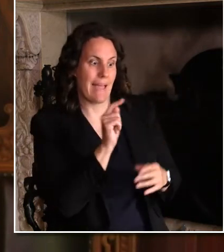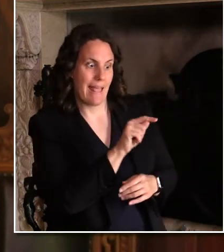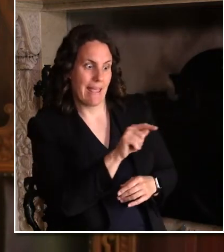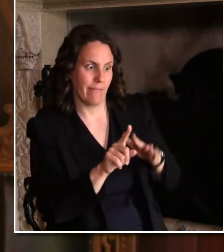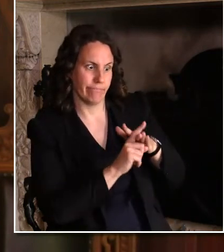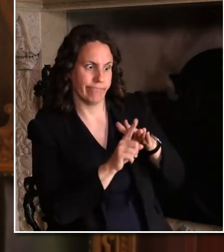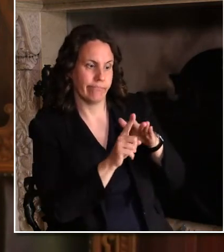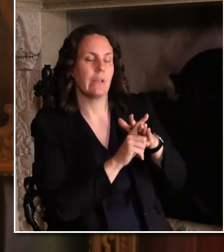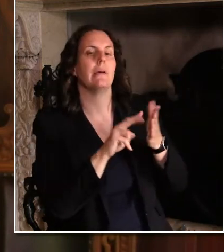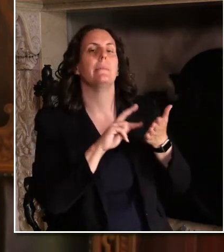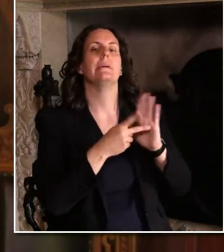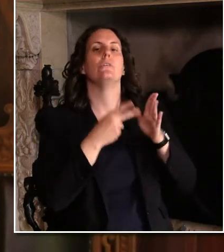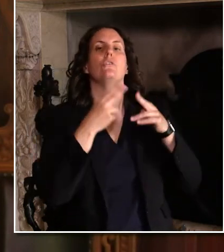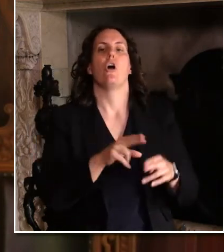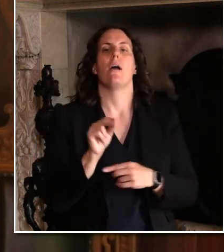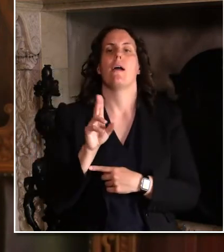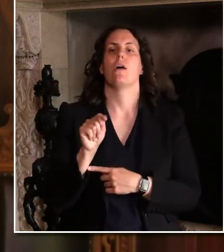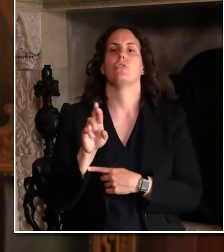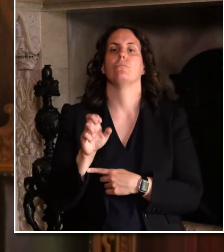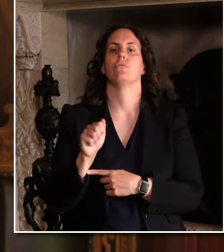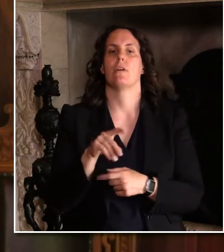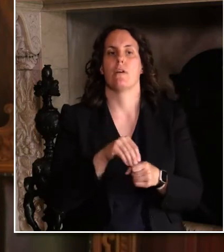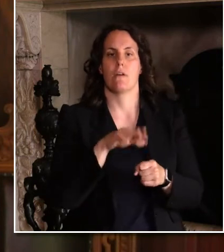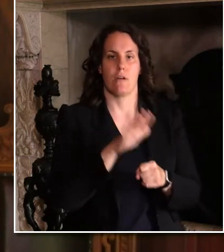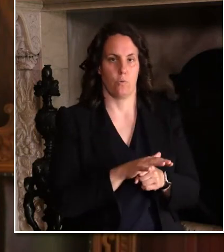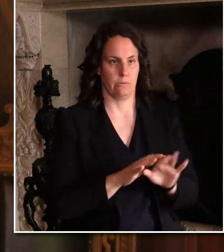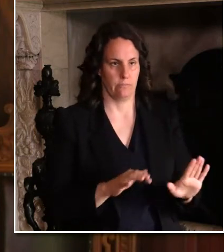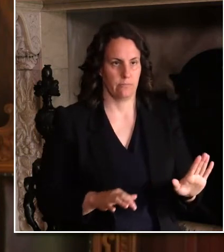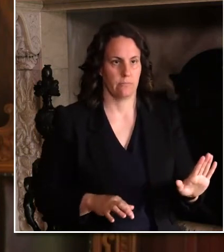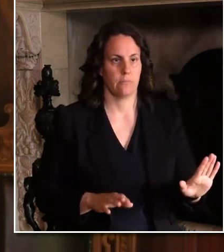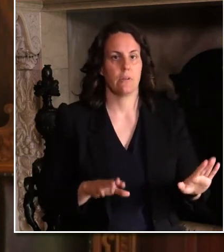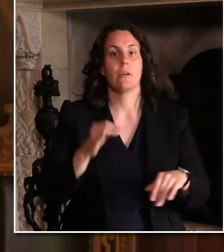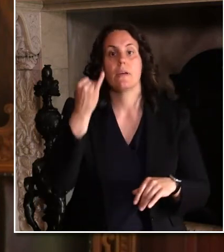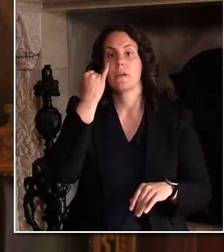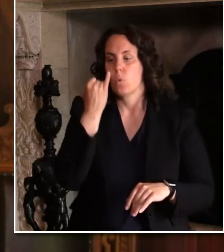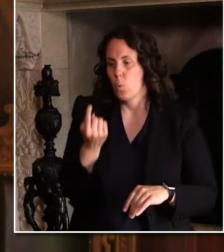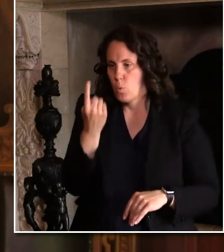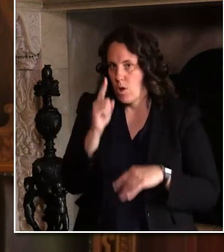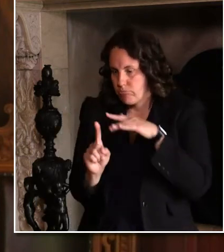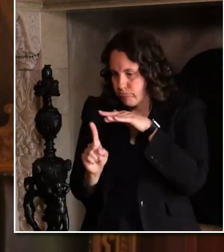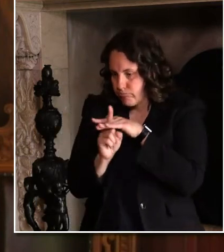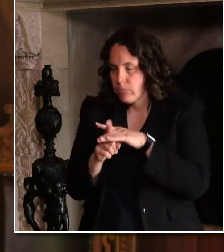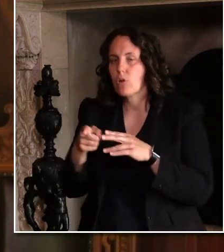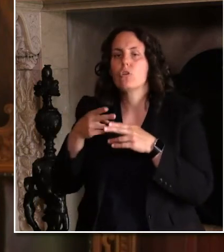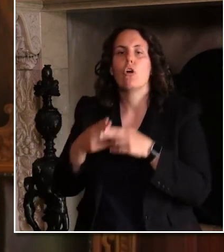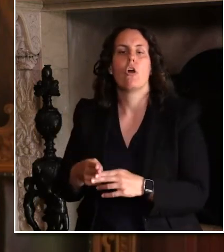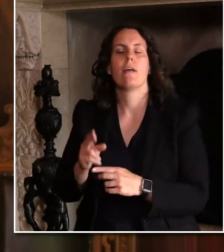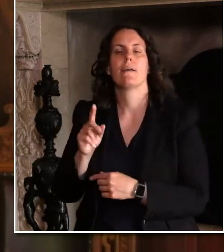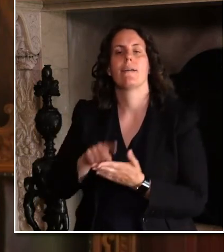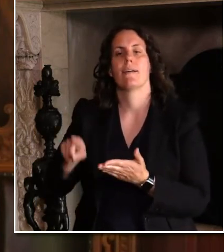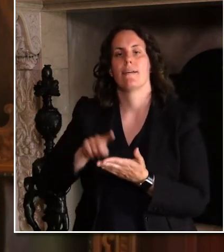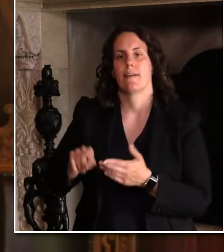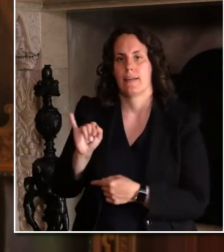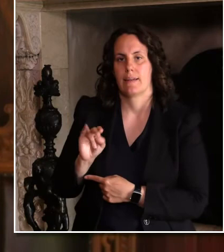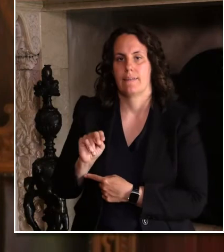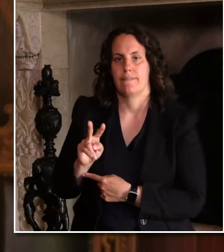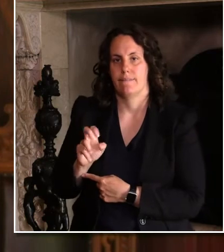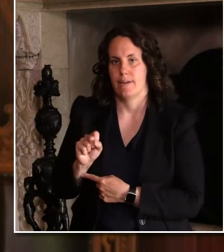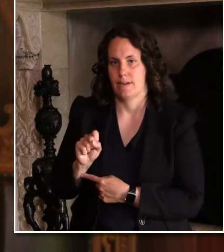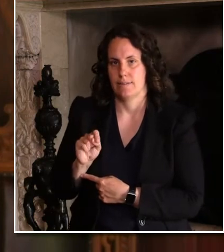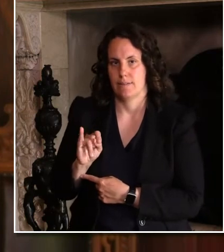support. So without knowing the specifics of the outbreak you're referring to, the answer is that in every such investigation that we're aware